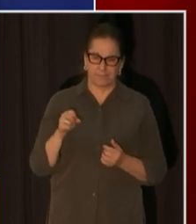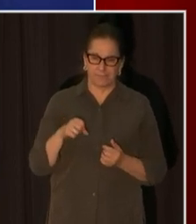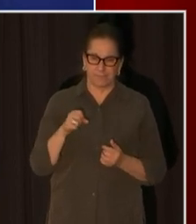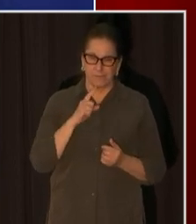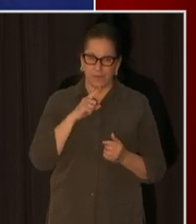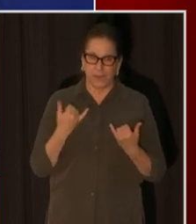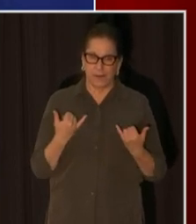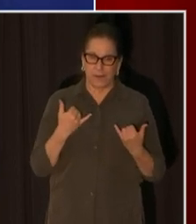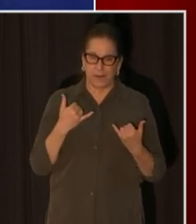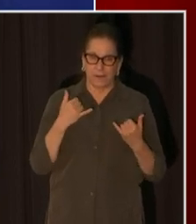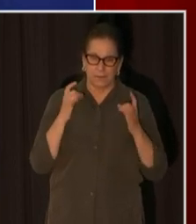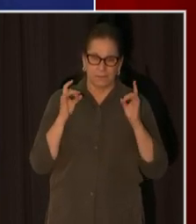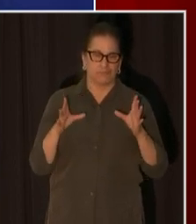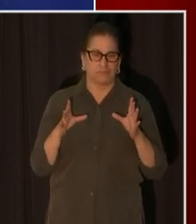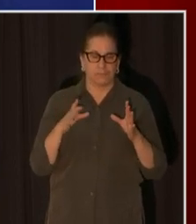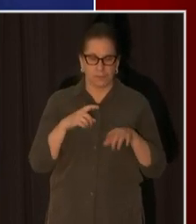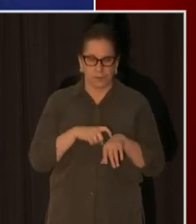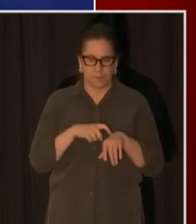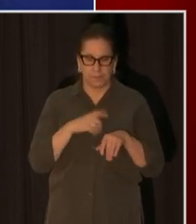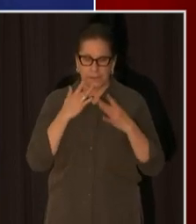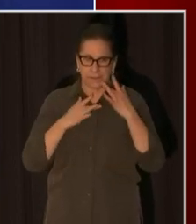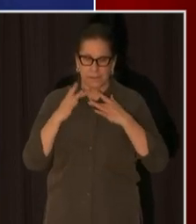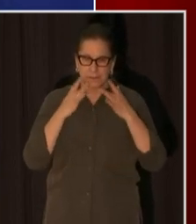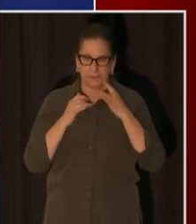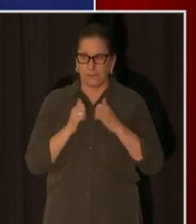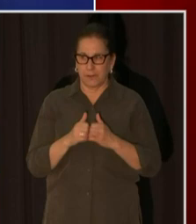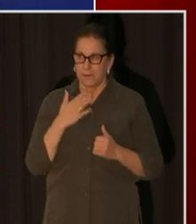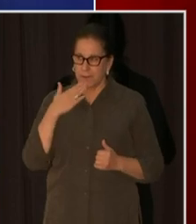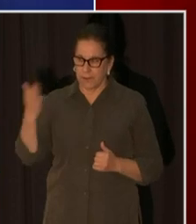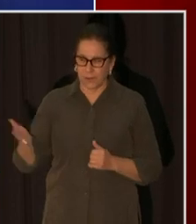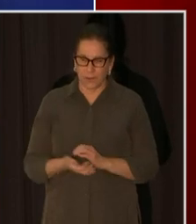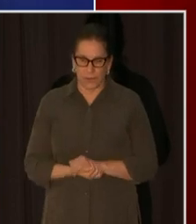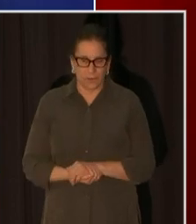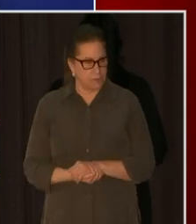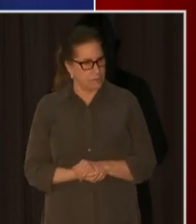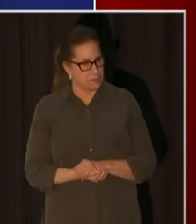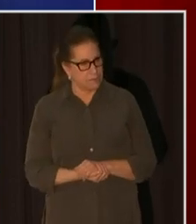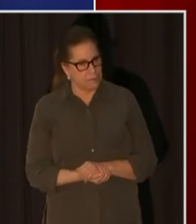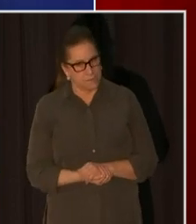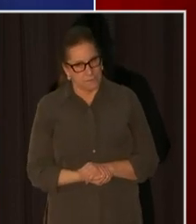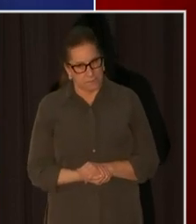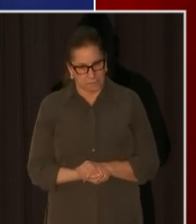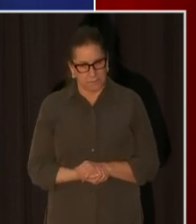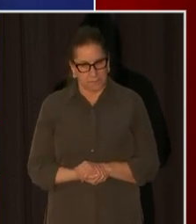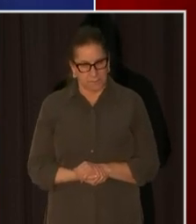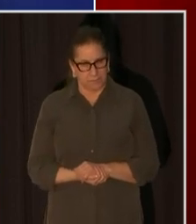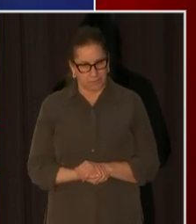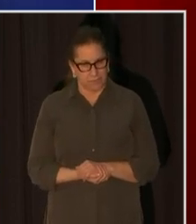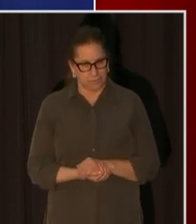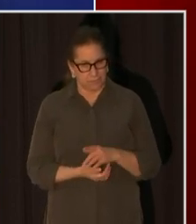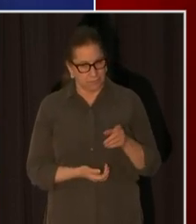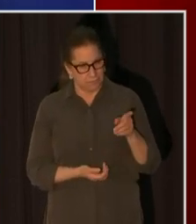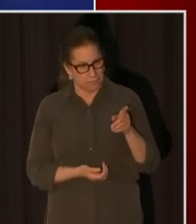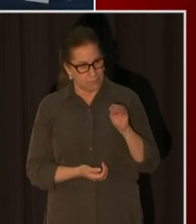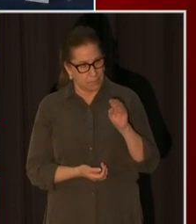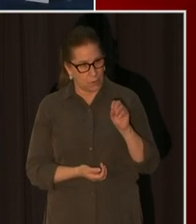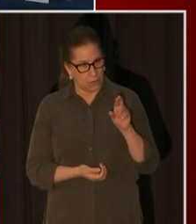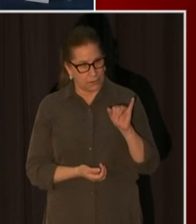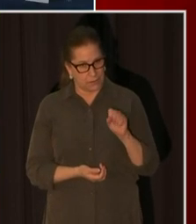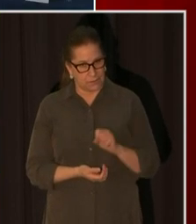kind of final thoughts on this? I'm just so grateful to be in the room with such